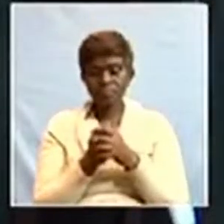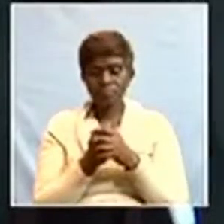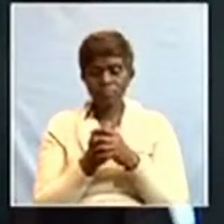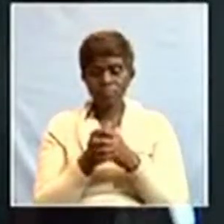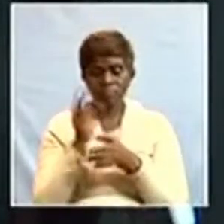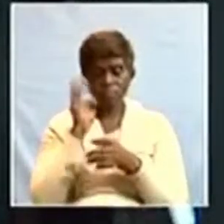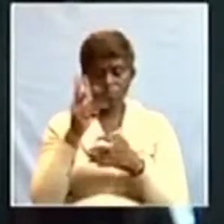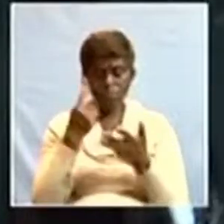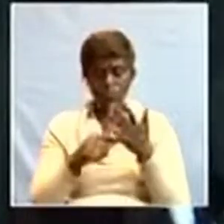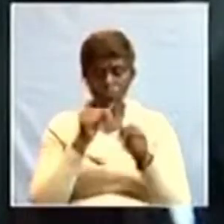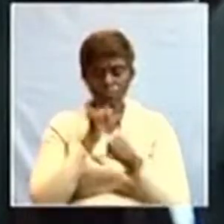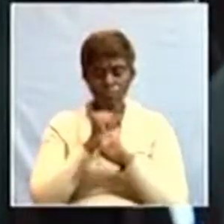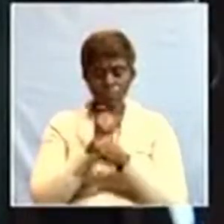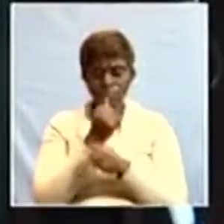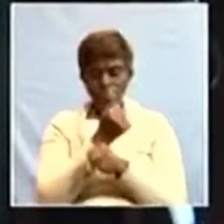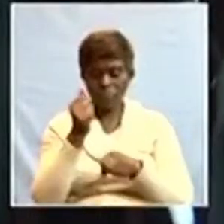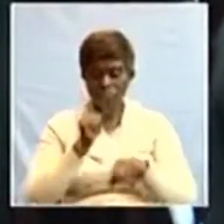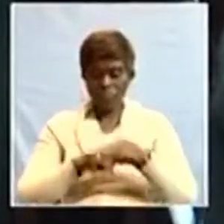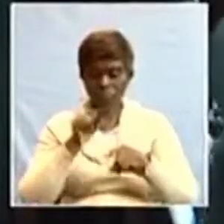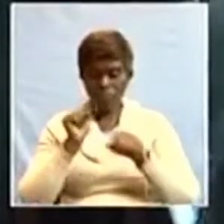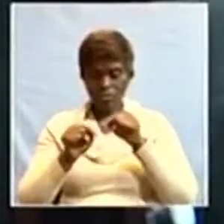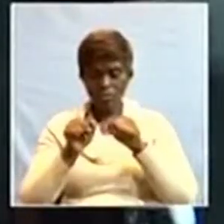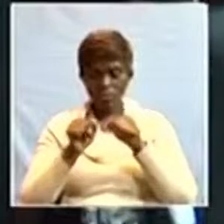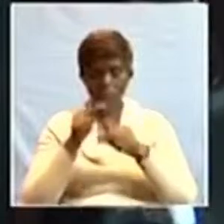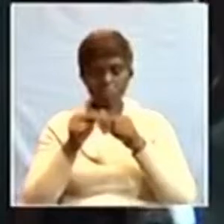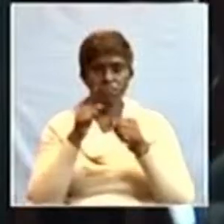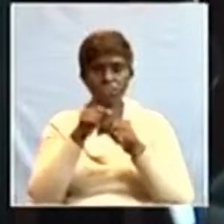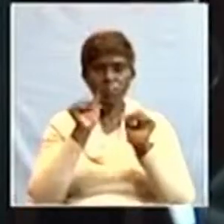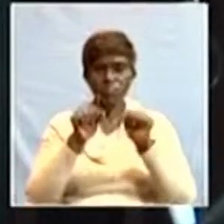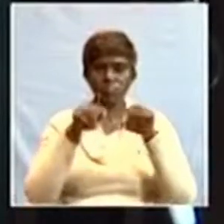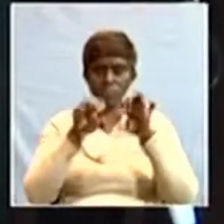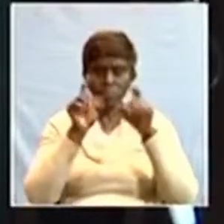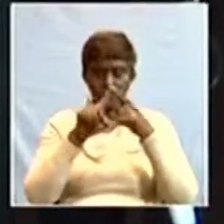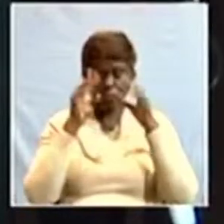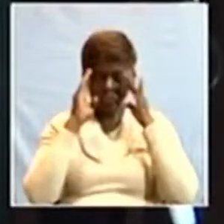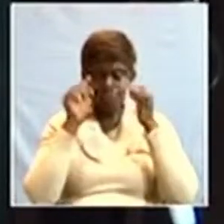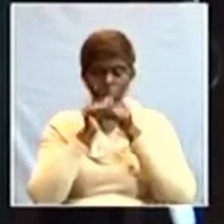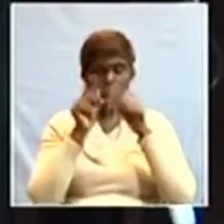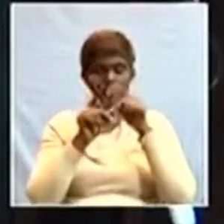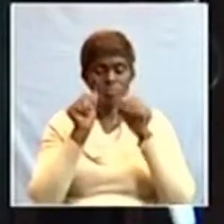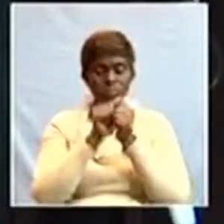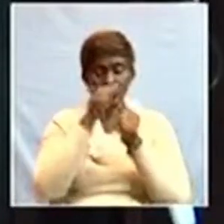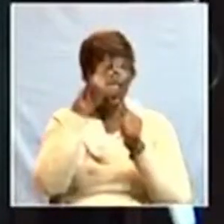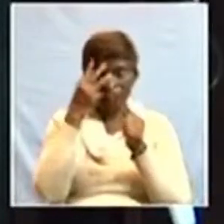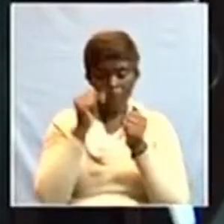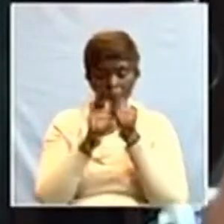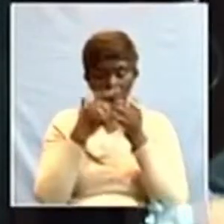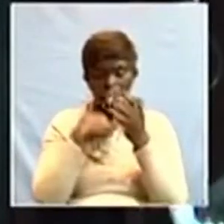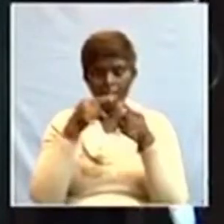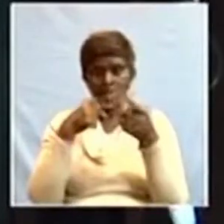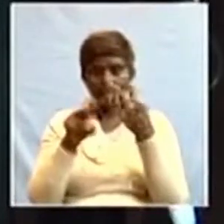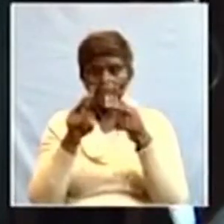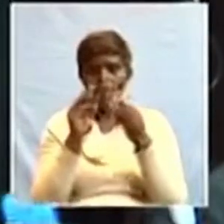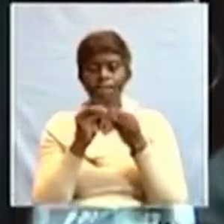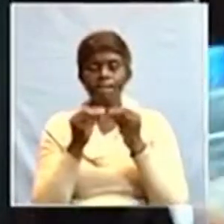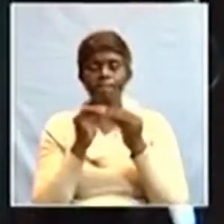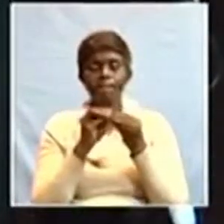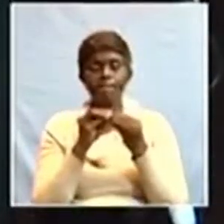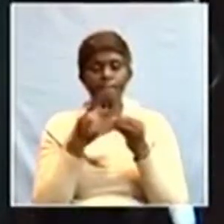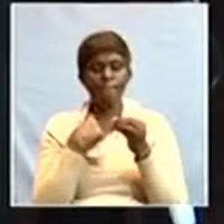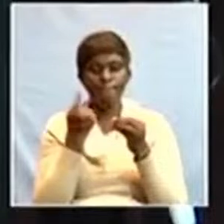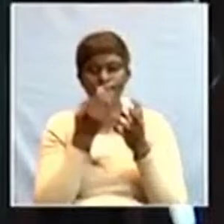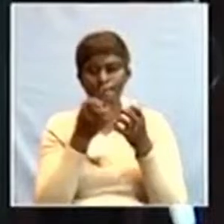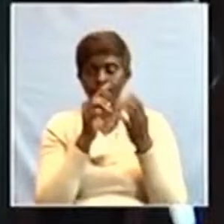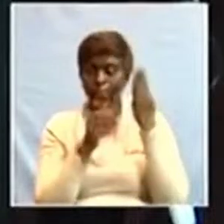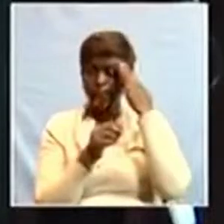will be done anytime soon. Meanwhile, you continue to deal with people with NRCs that are duplicated. So I'd like to